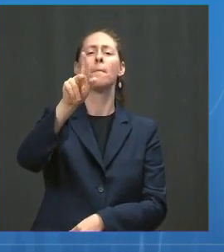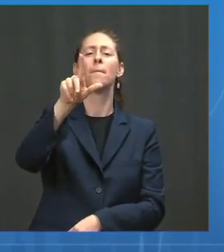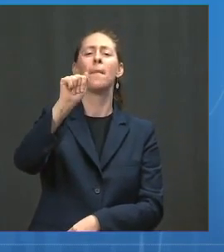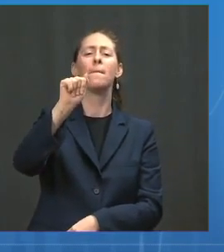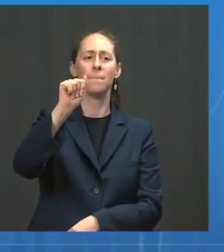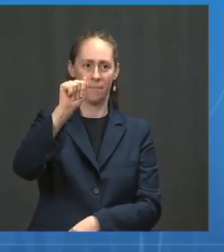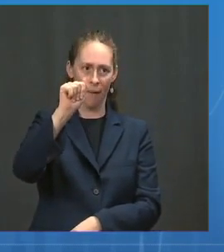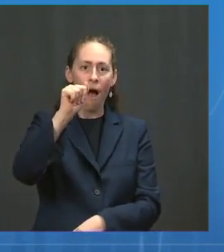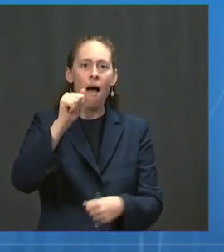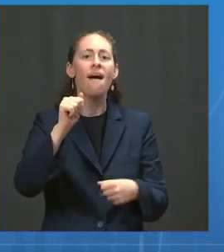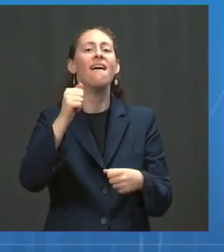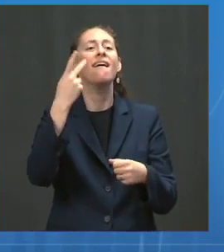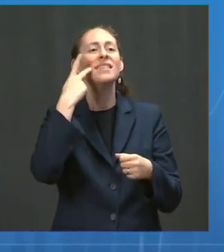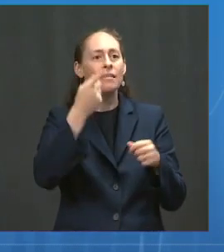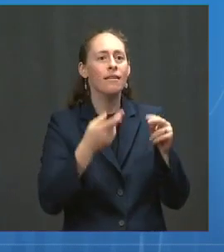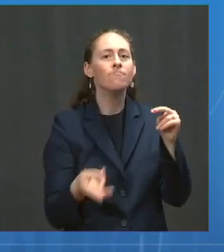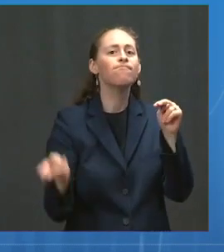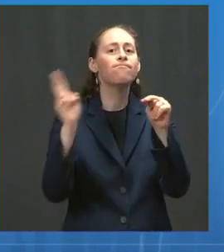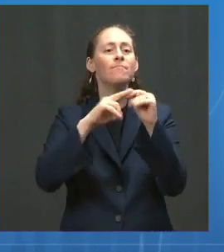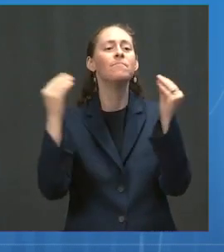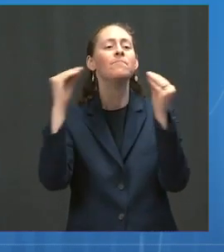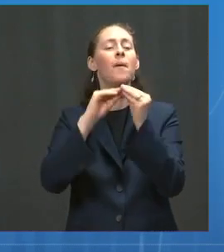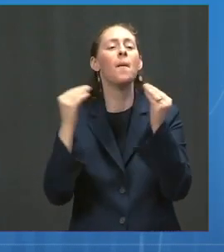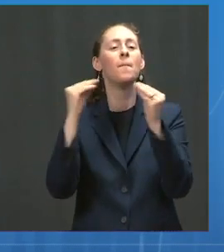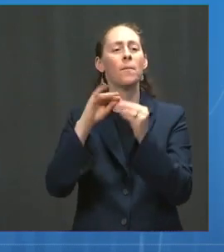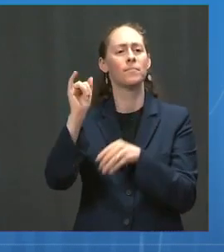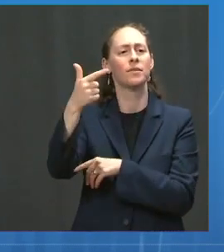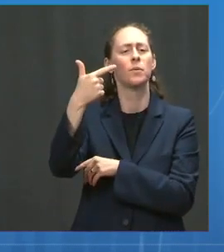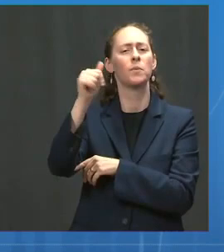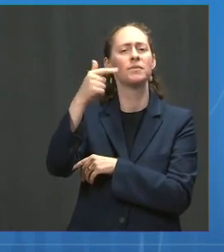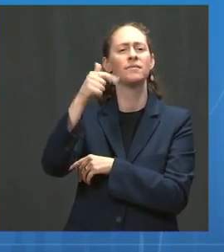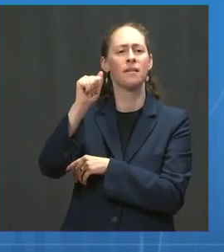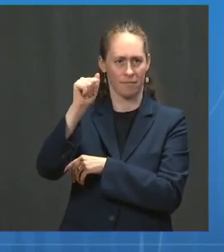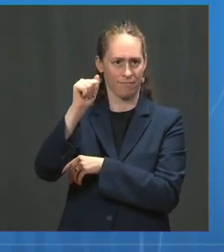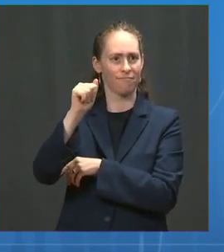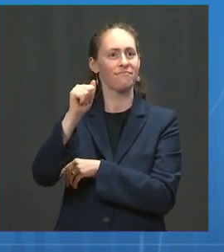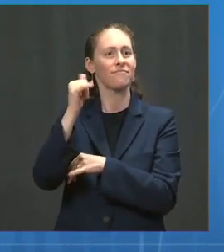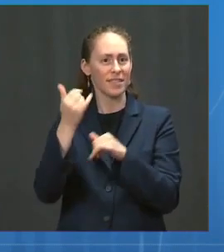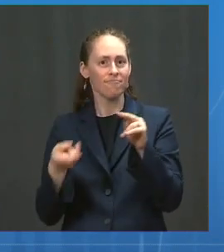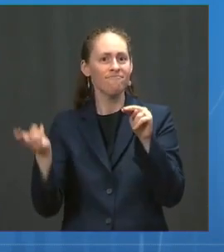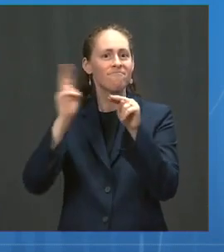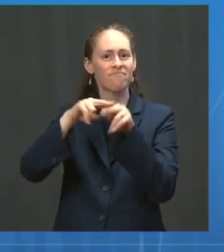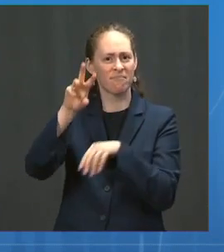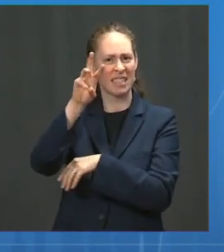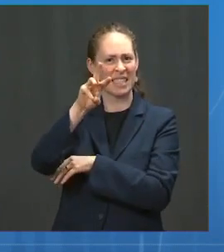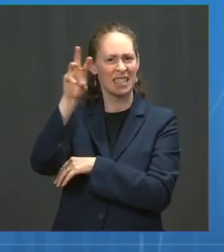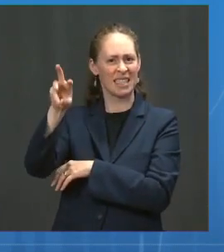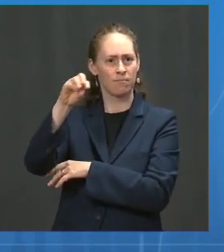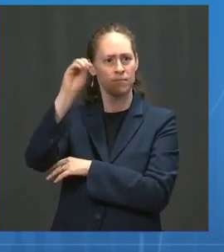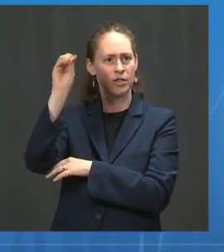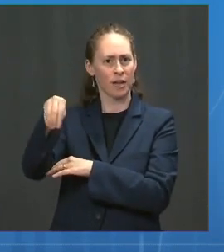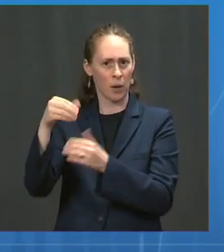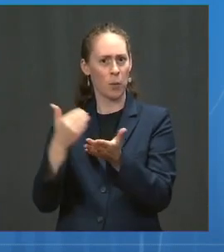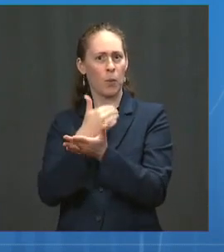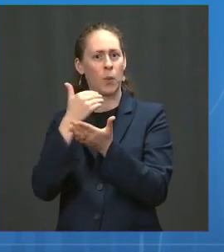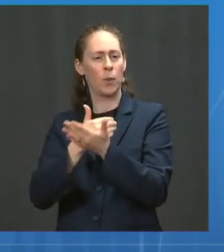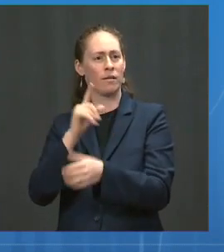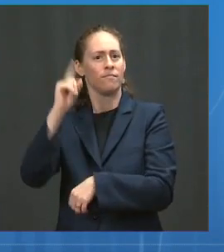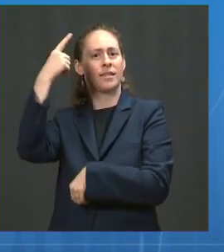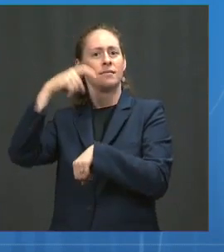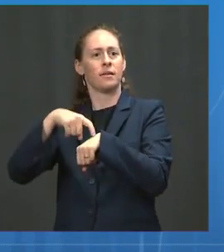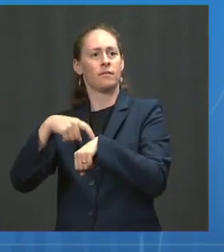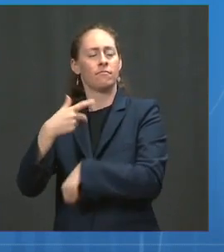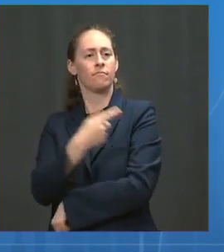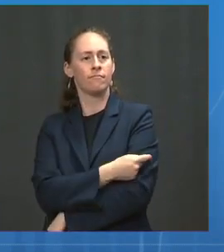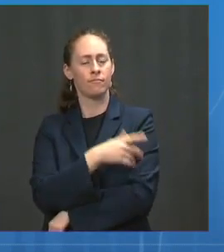Georgia, a 66% increase in first shots over the past 2 weeks. Clearly, Americans are seeing the impact of